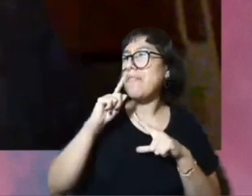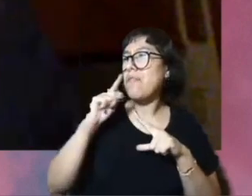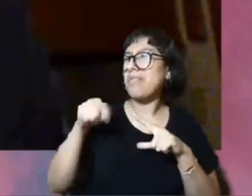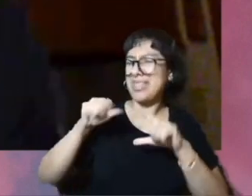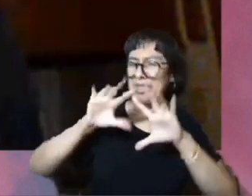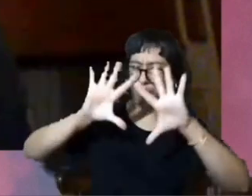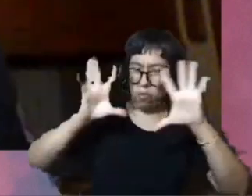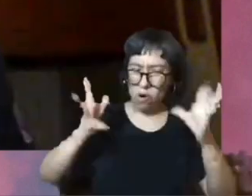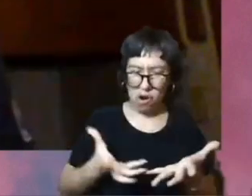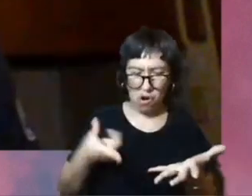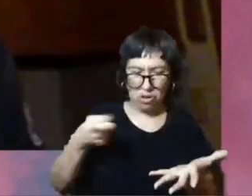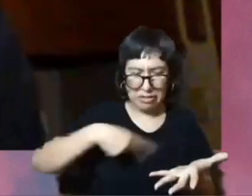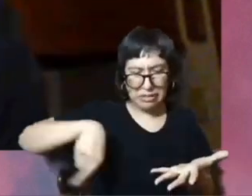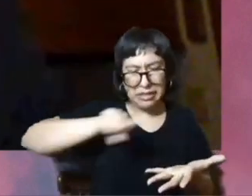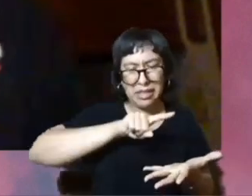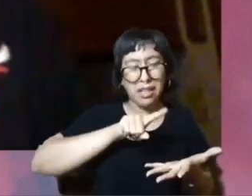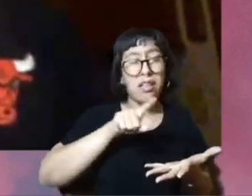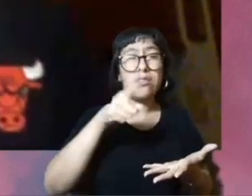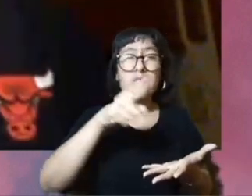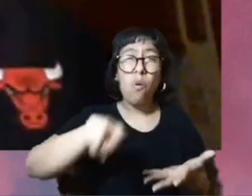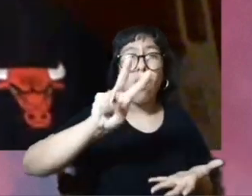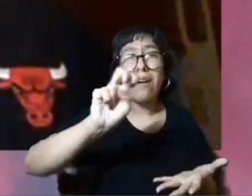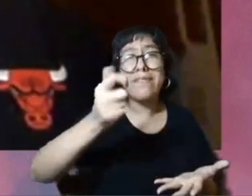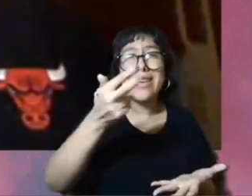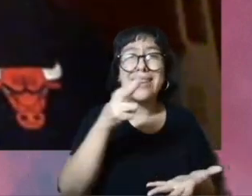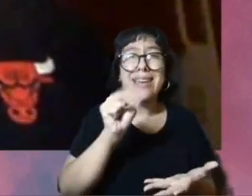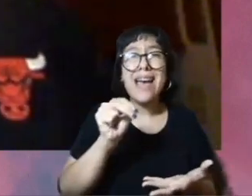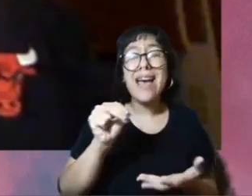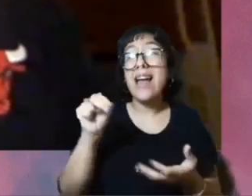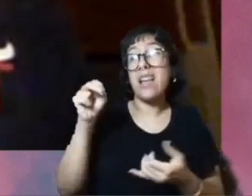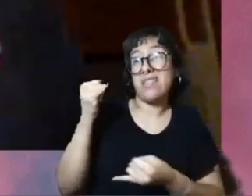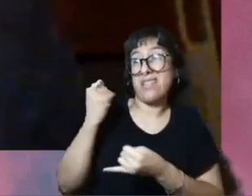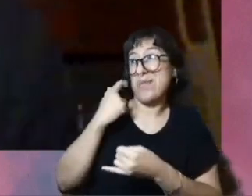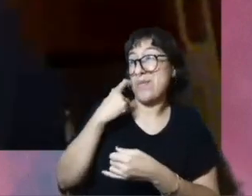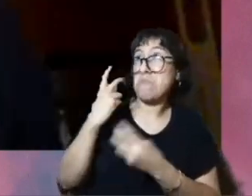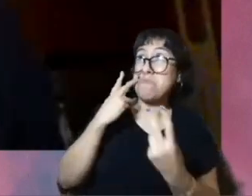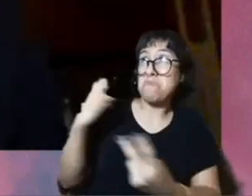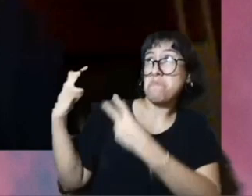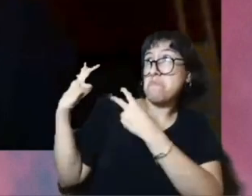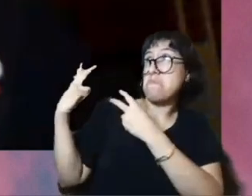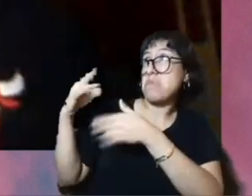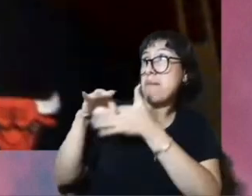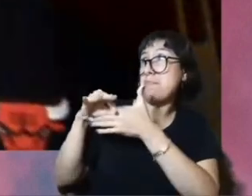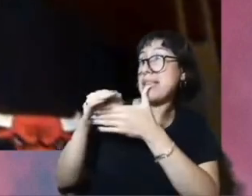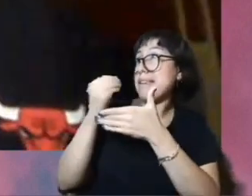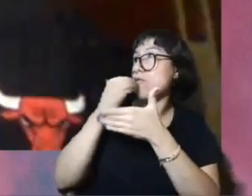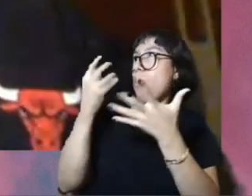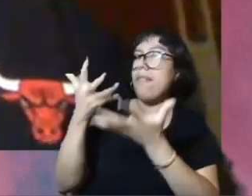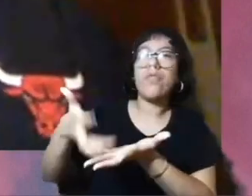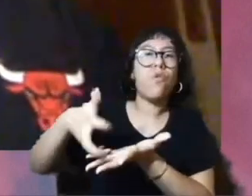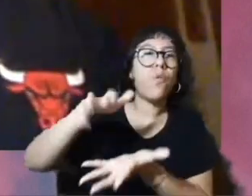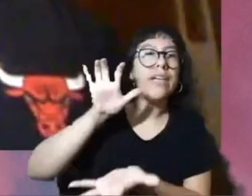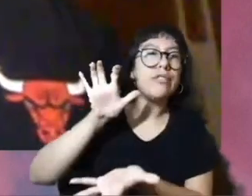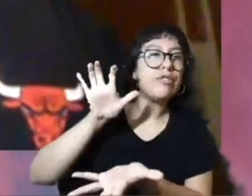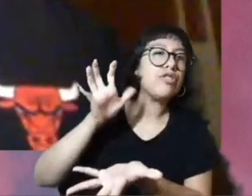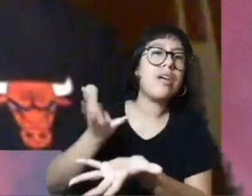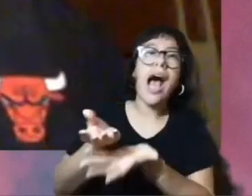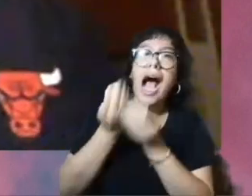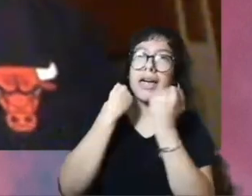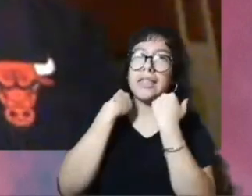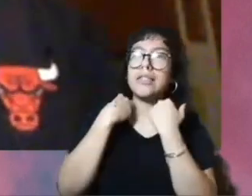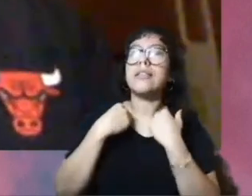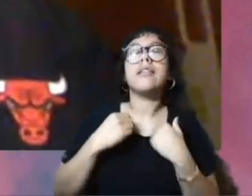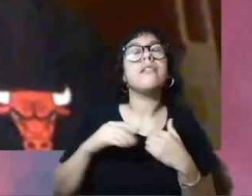world where every person is vegan and the last meat they ate was the rich. Ain't yet no